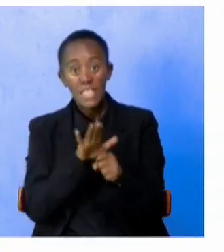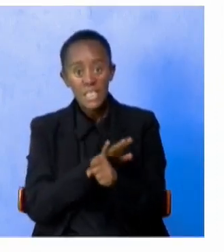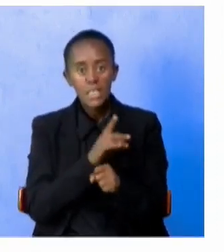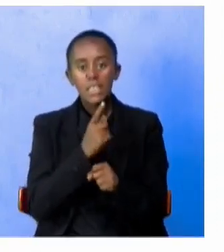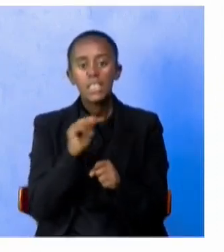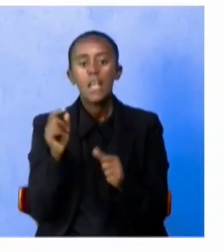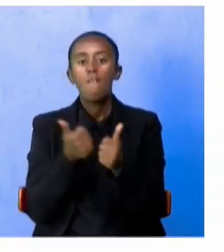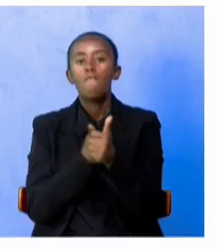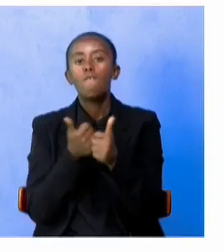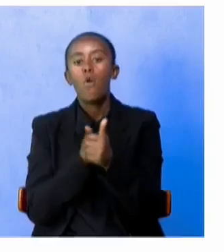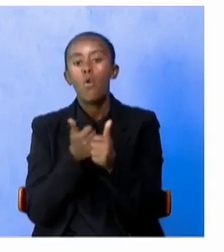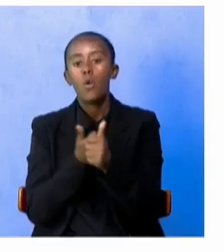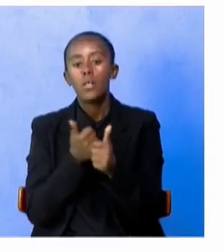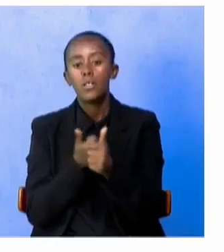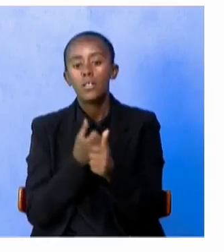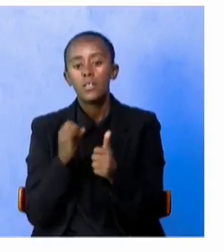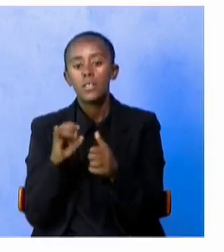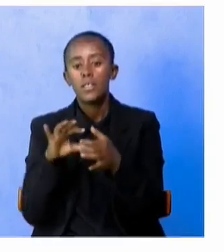sentences